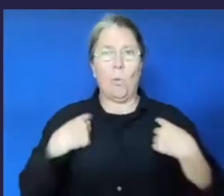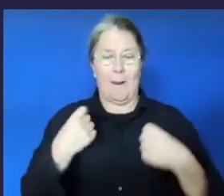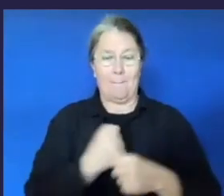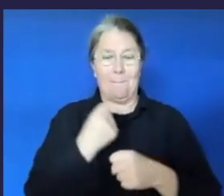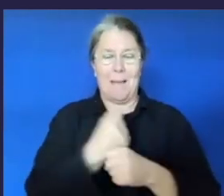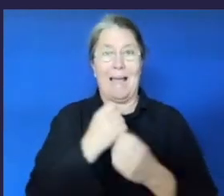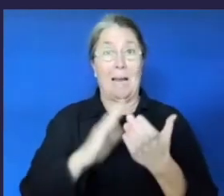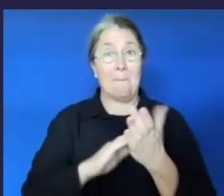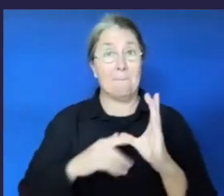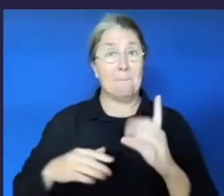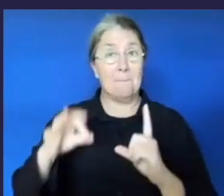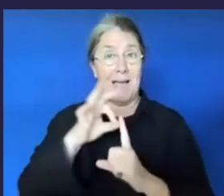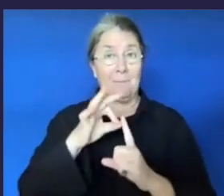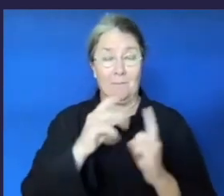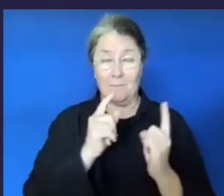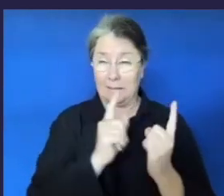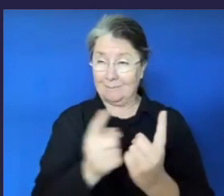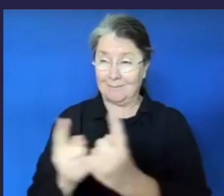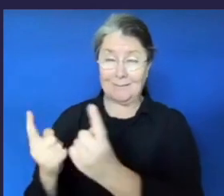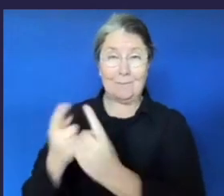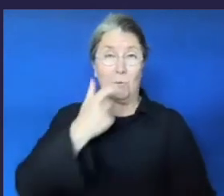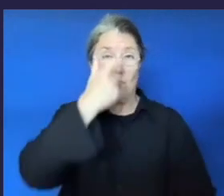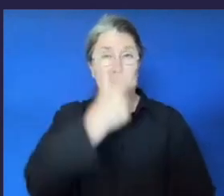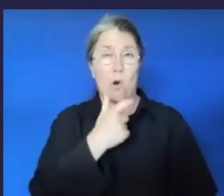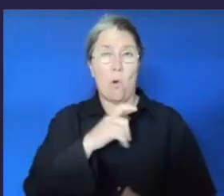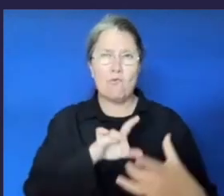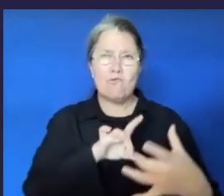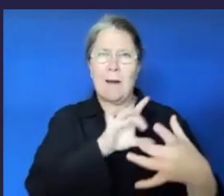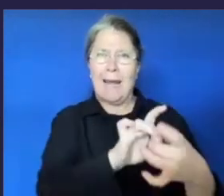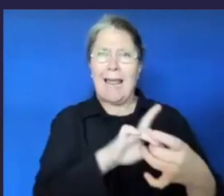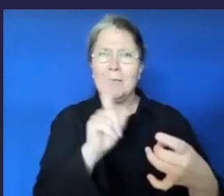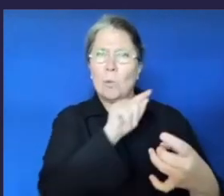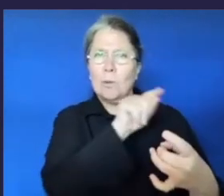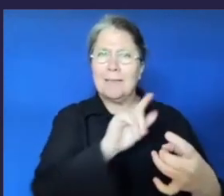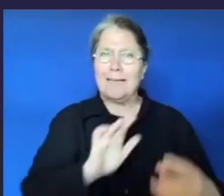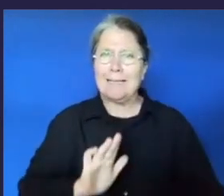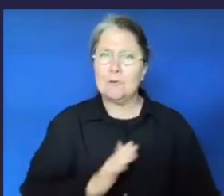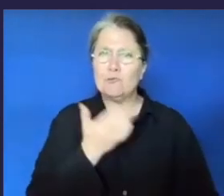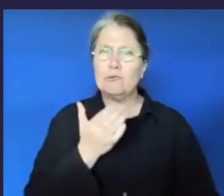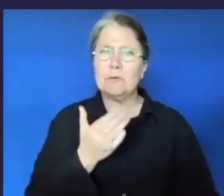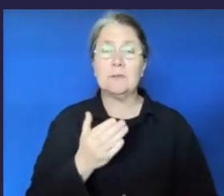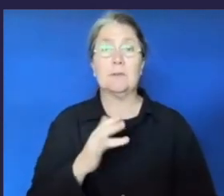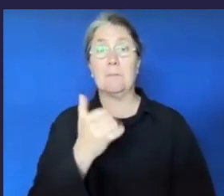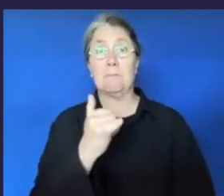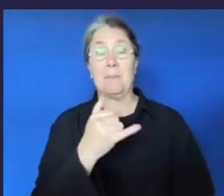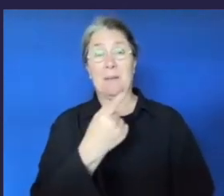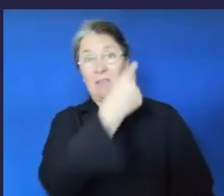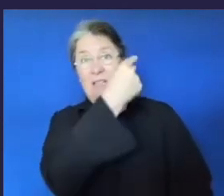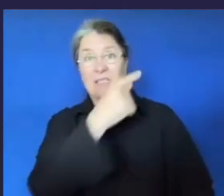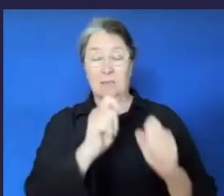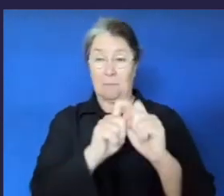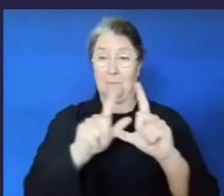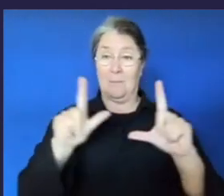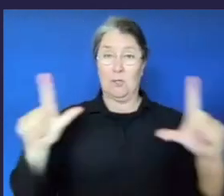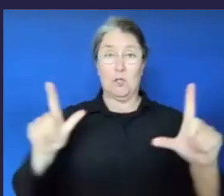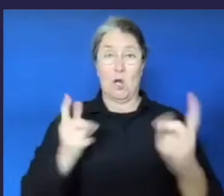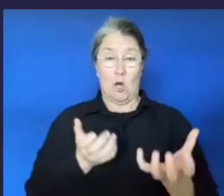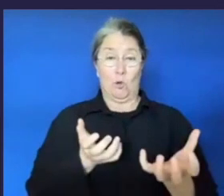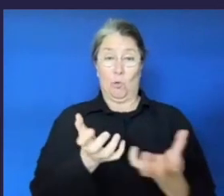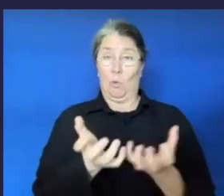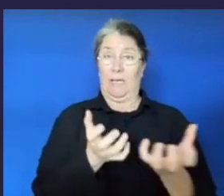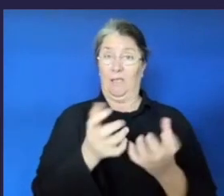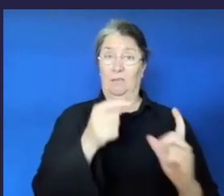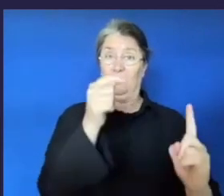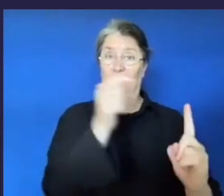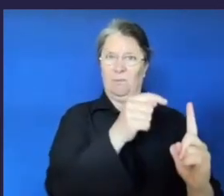roles that someone could have related to that interest. So on this picture, we've got the interest cooking, and we've mapped out a whole lot of different roles that someone could